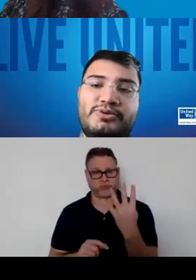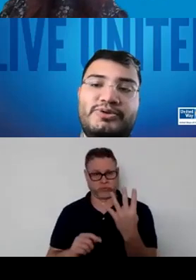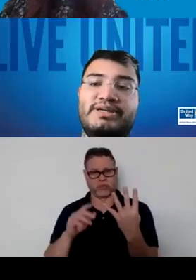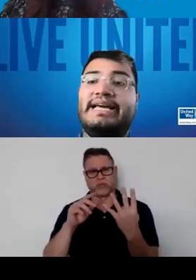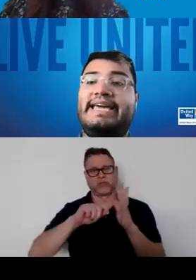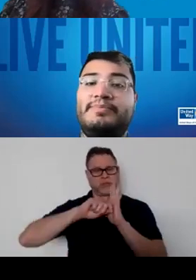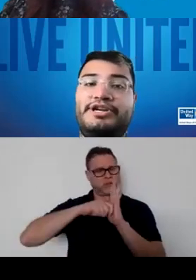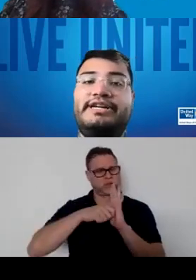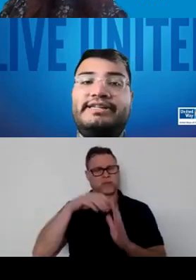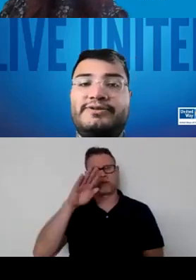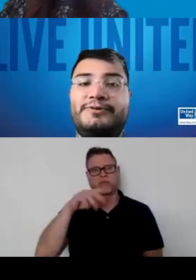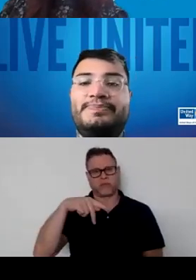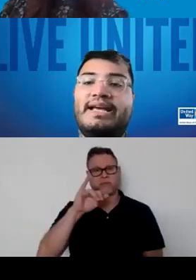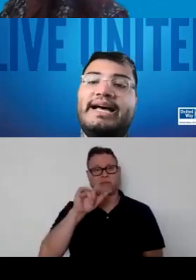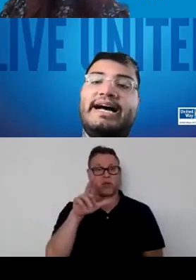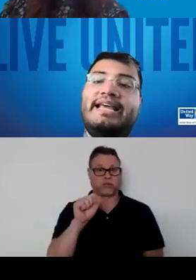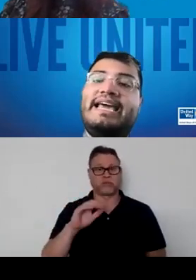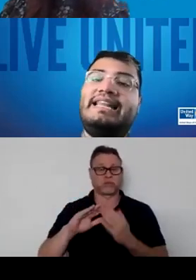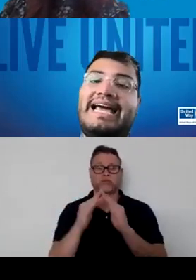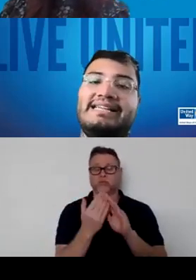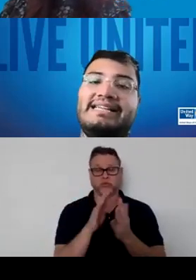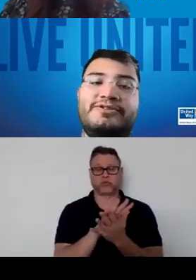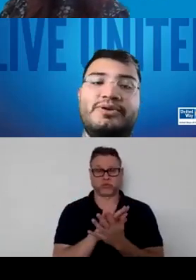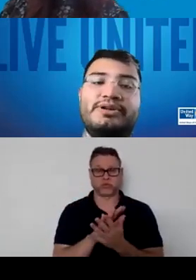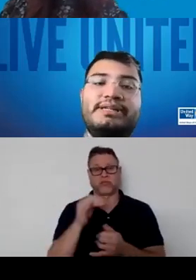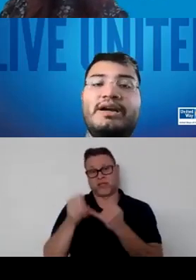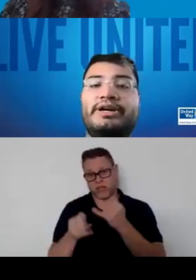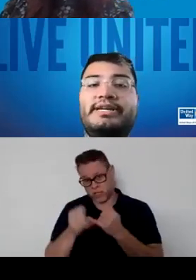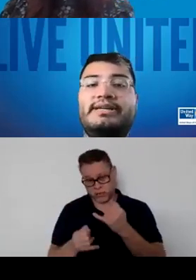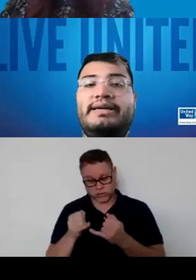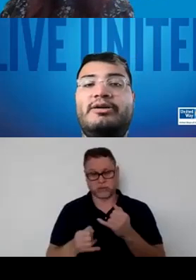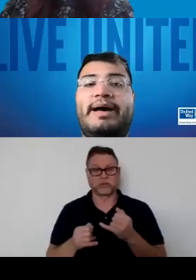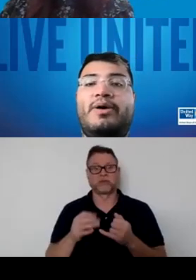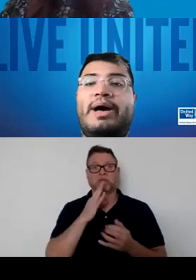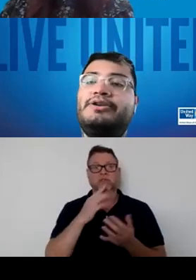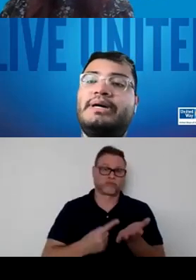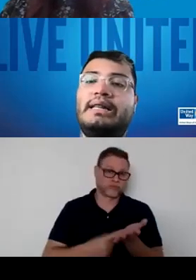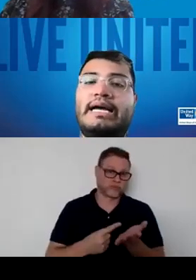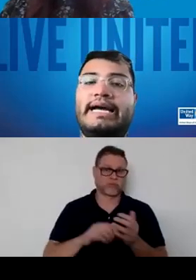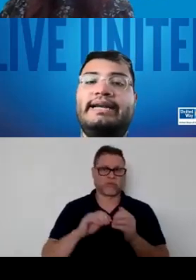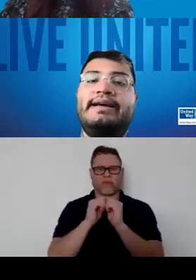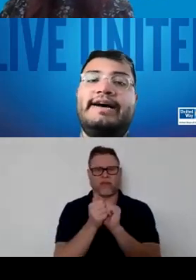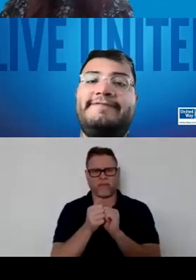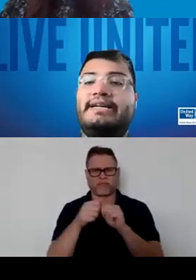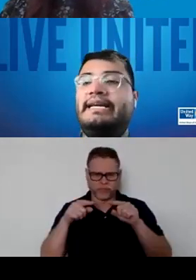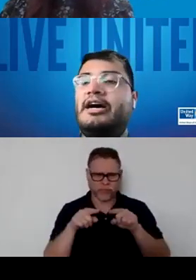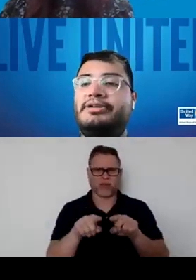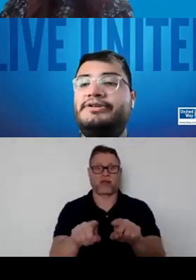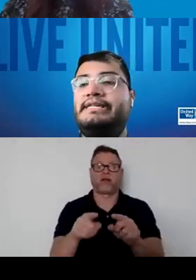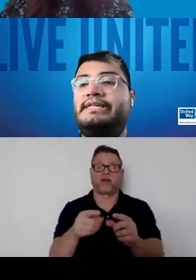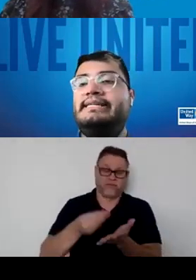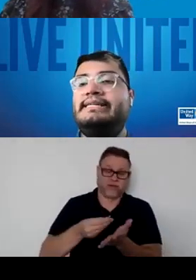a school a community school. And then lastly, of course, we're going to be talking about how to align